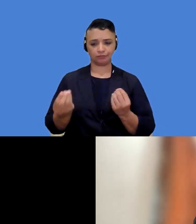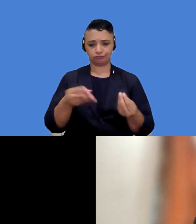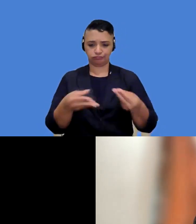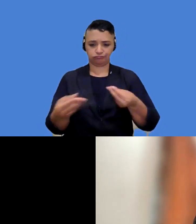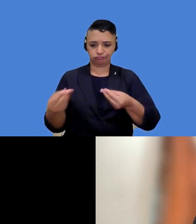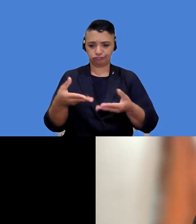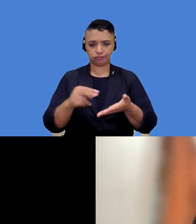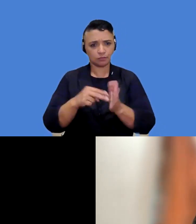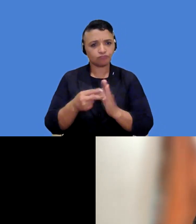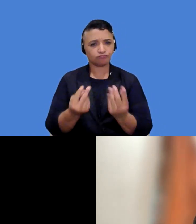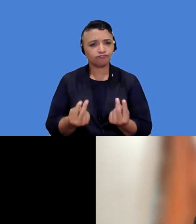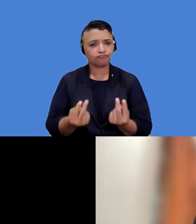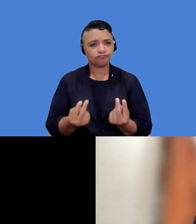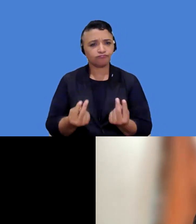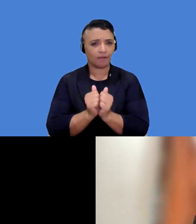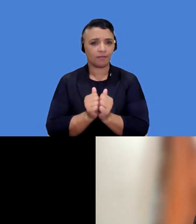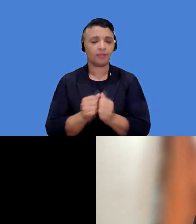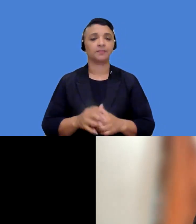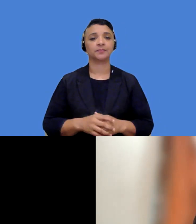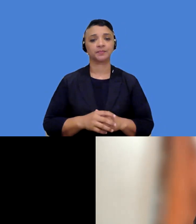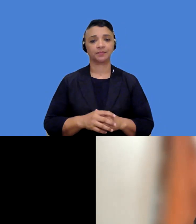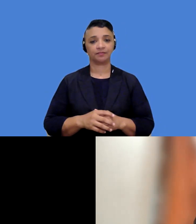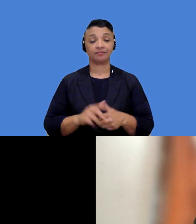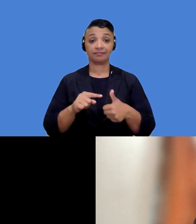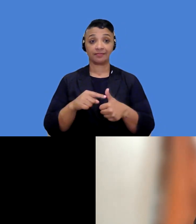We will begin with our first speaker.